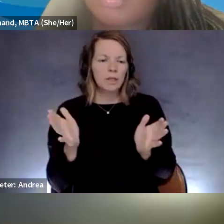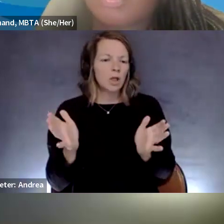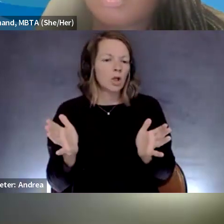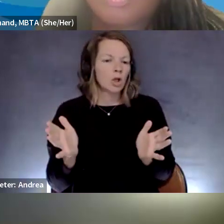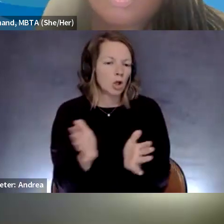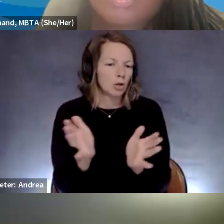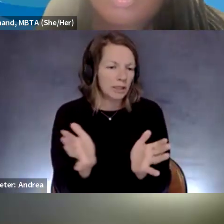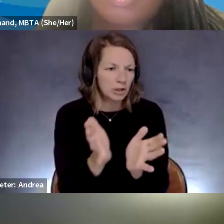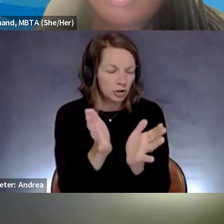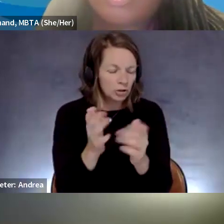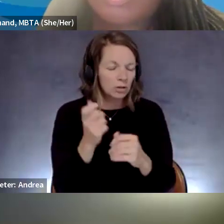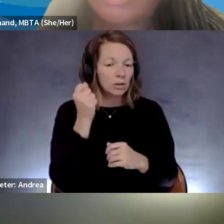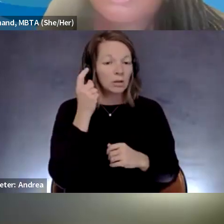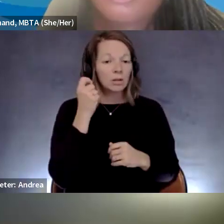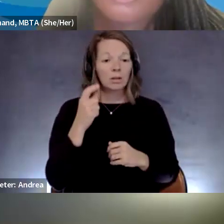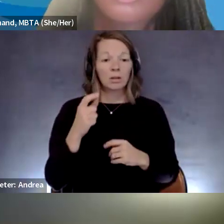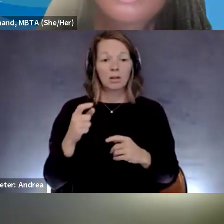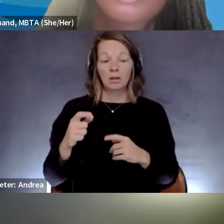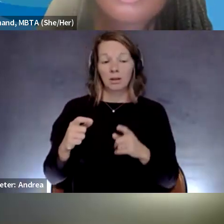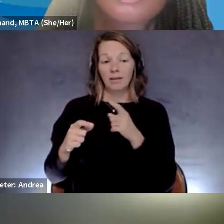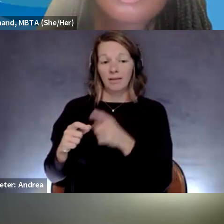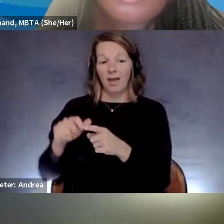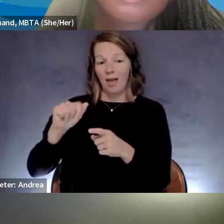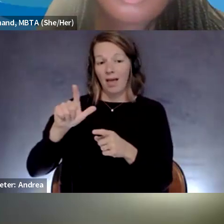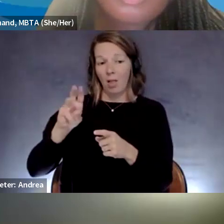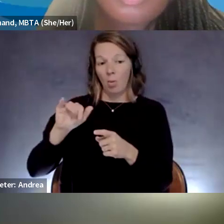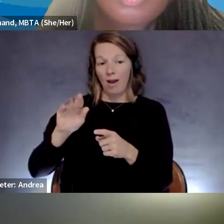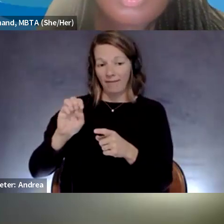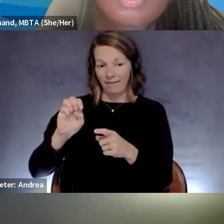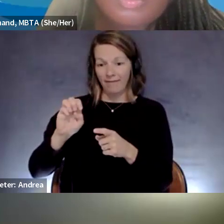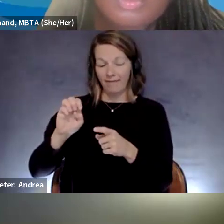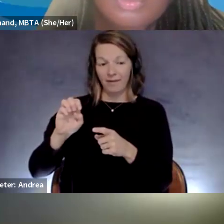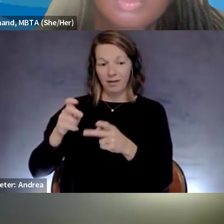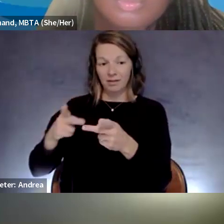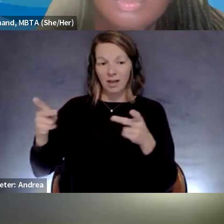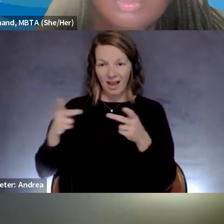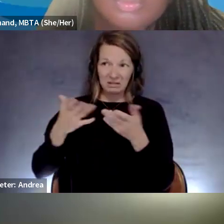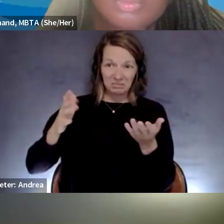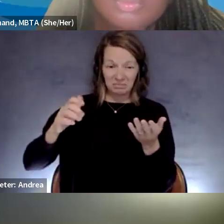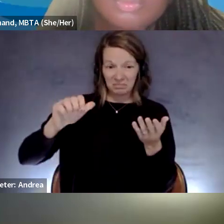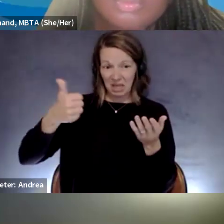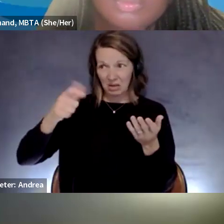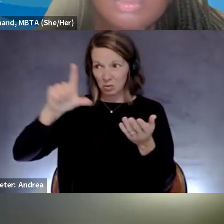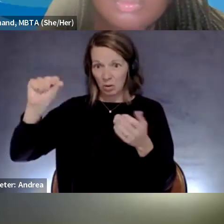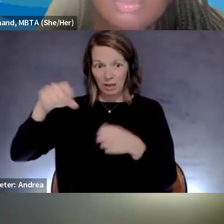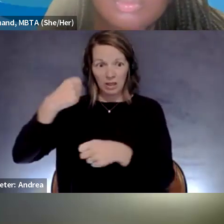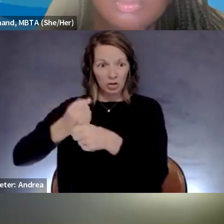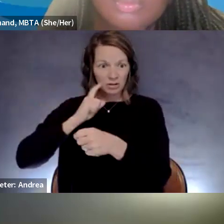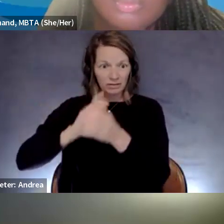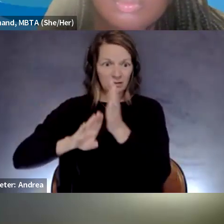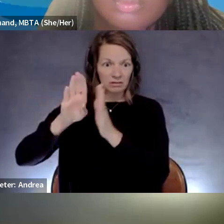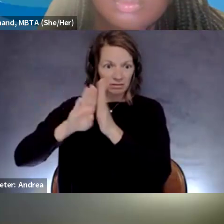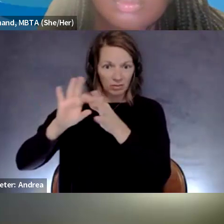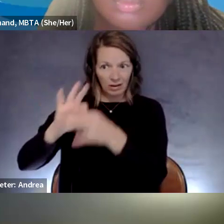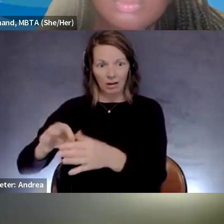that, given that the Alewife site is about to see a decade, maybe two, of construction and development around the